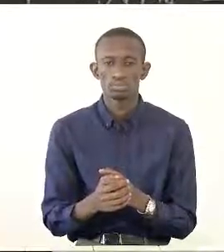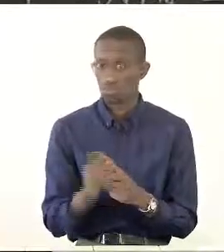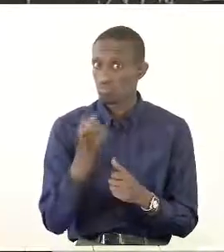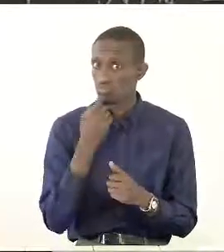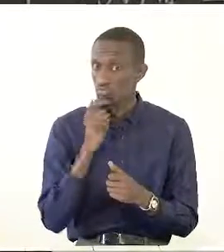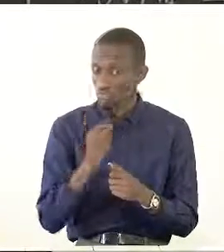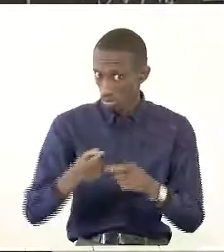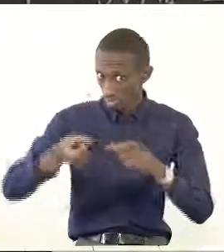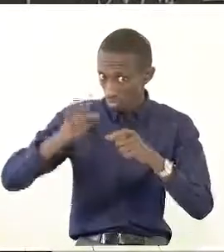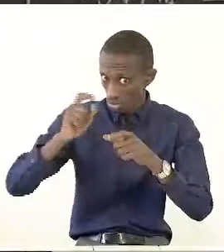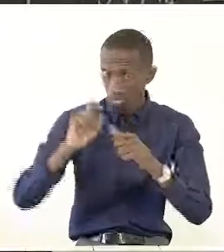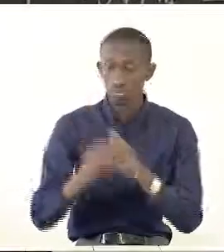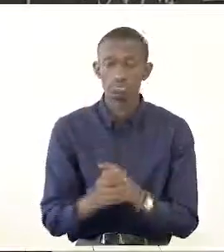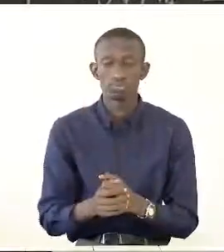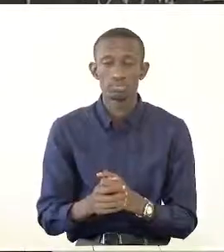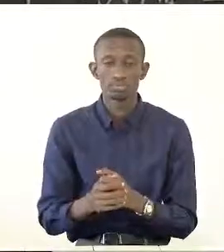that constant of integration